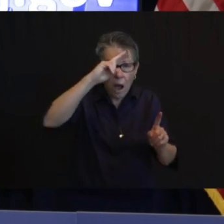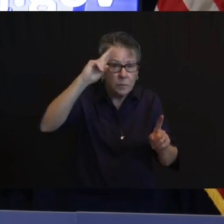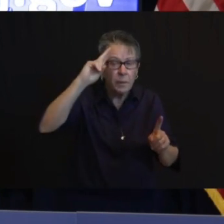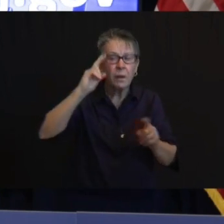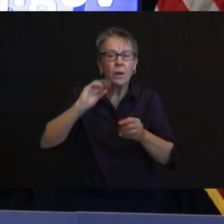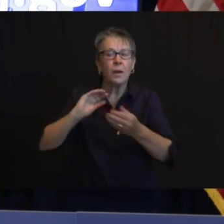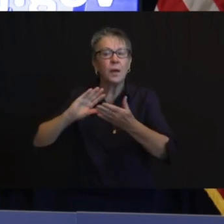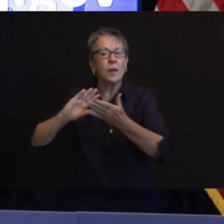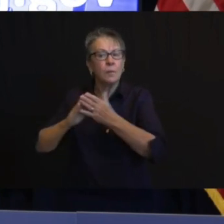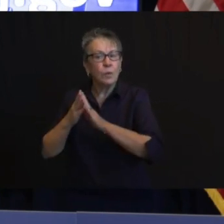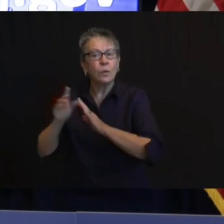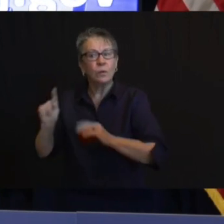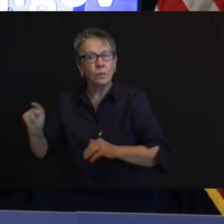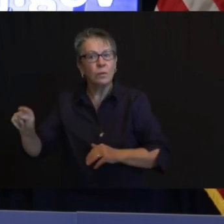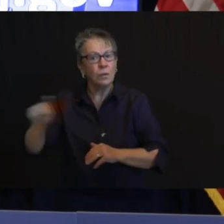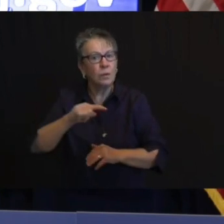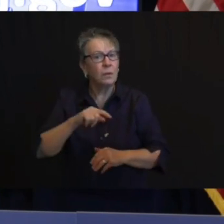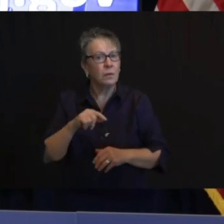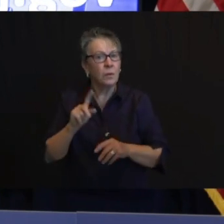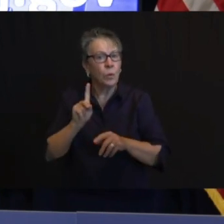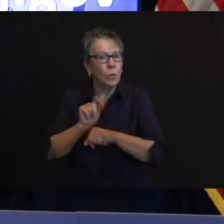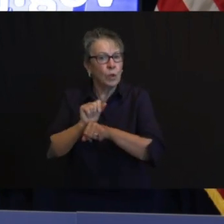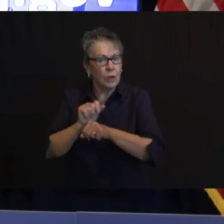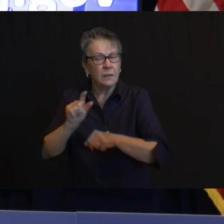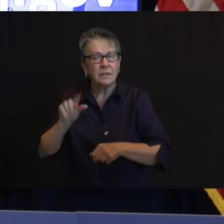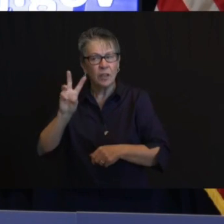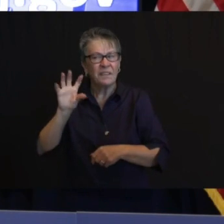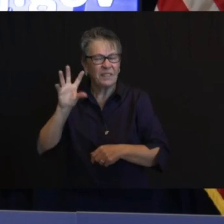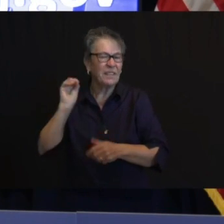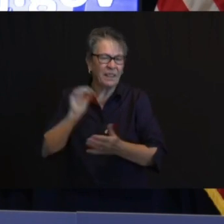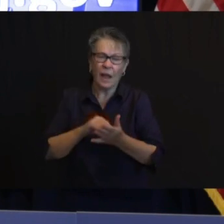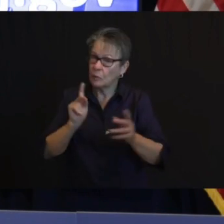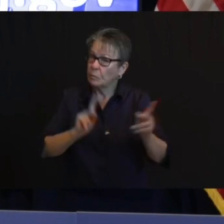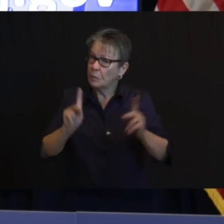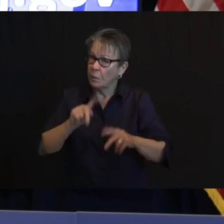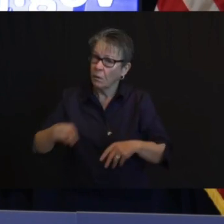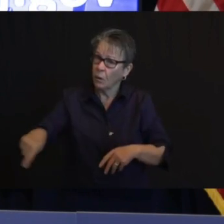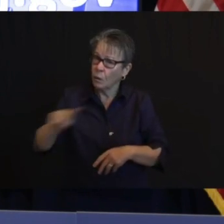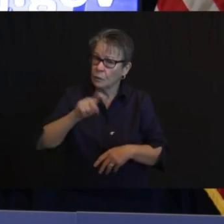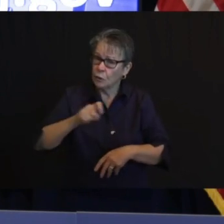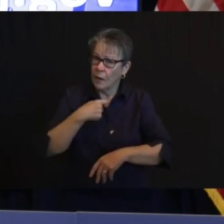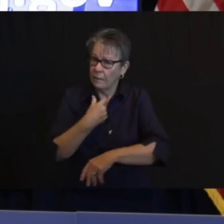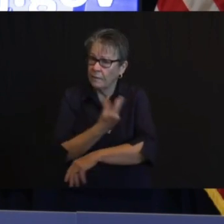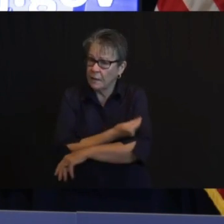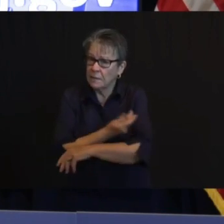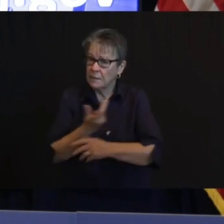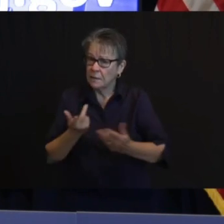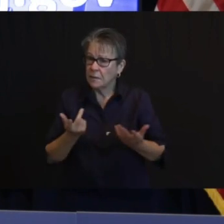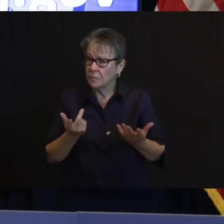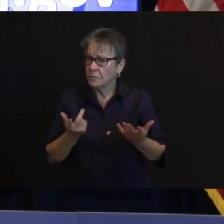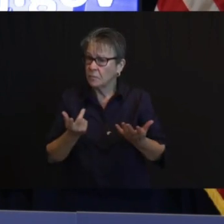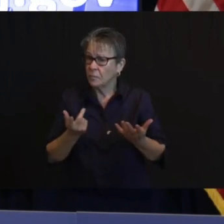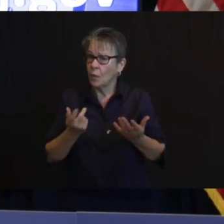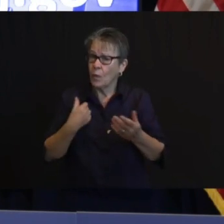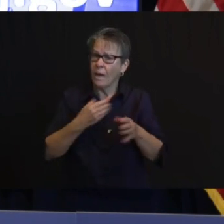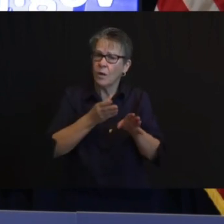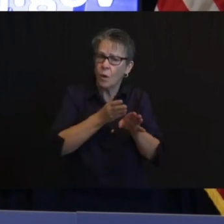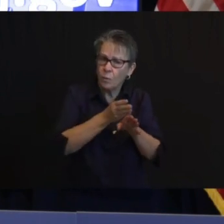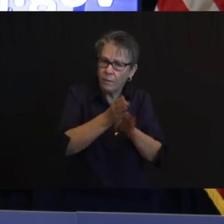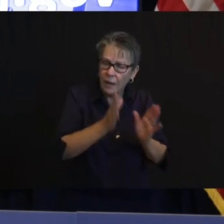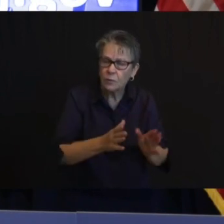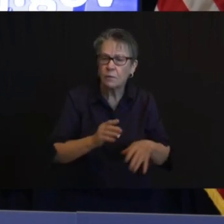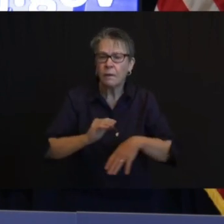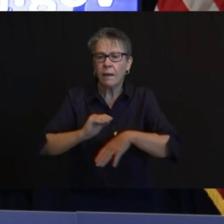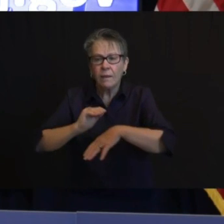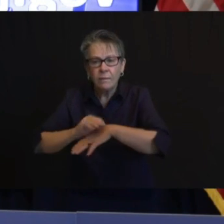about 650,000 individuals. So we have a professional advisory and health equity